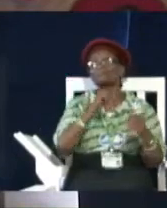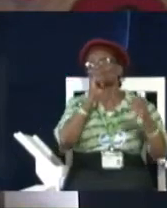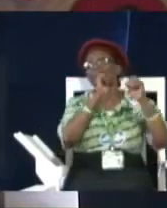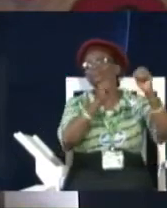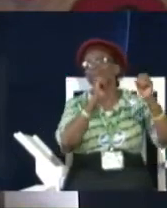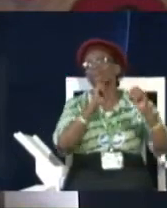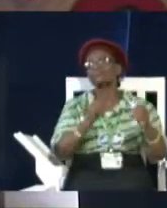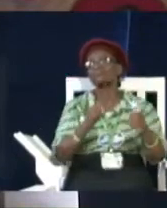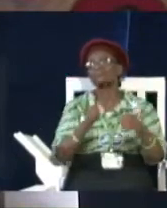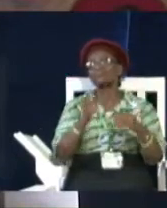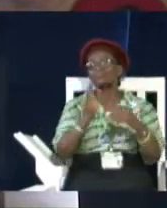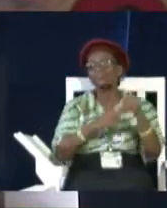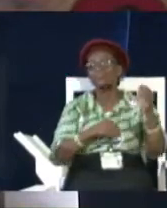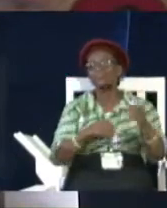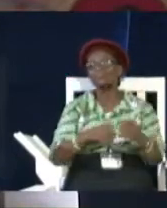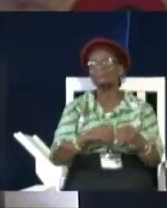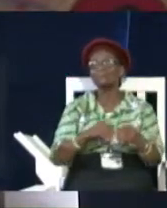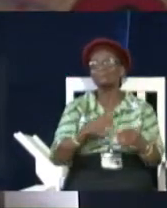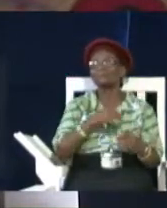Daniel.